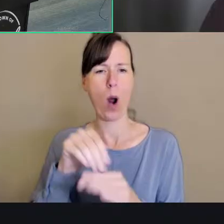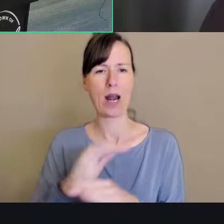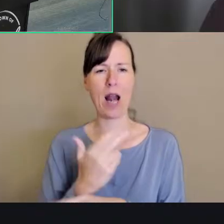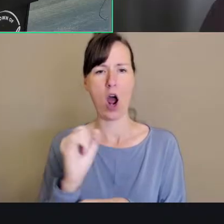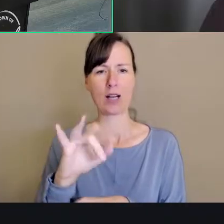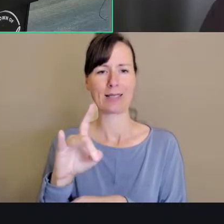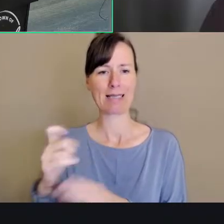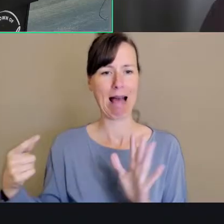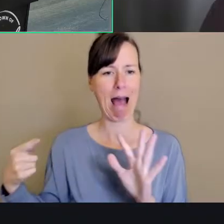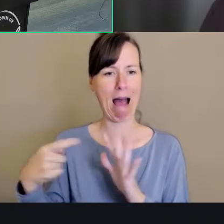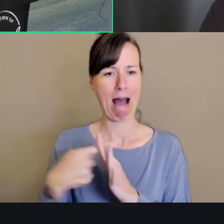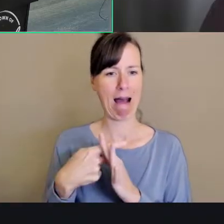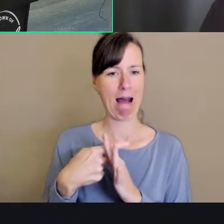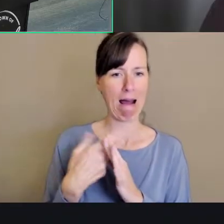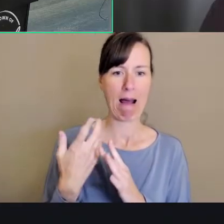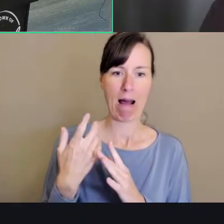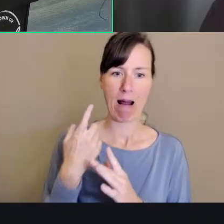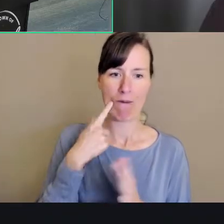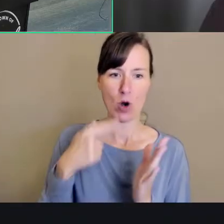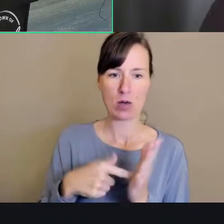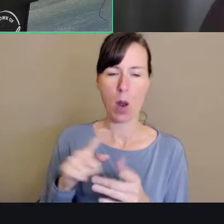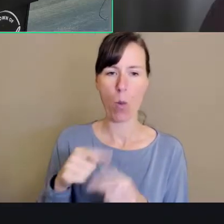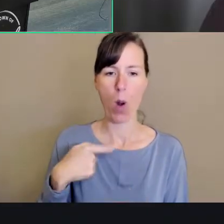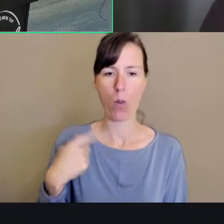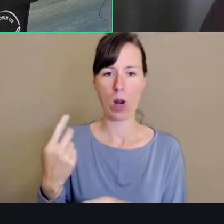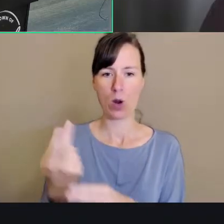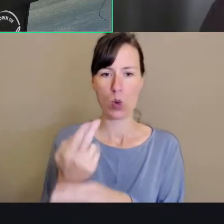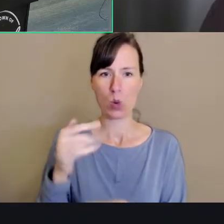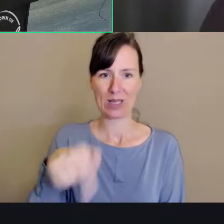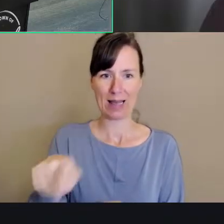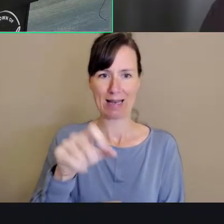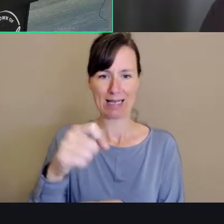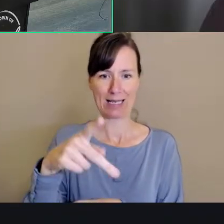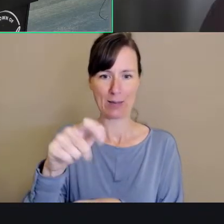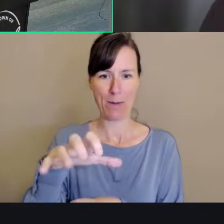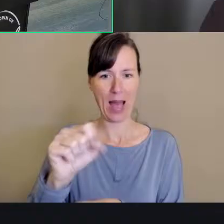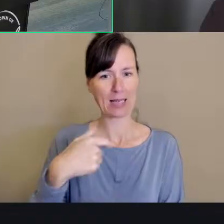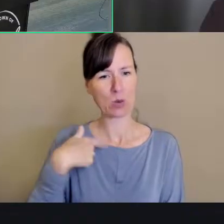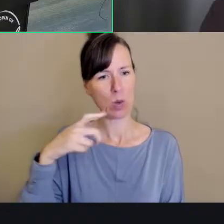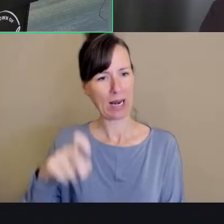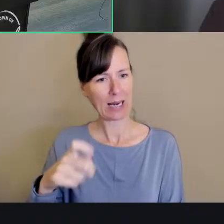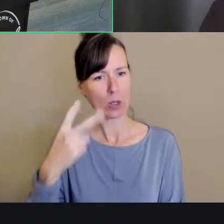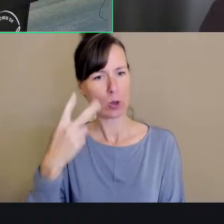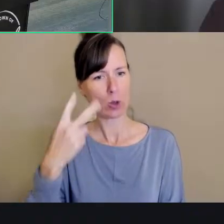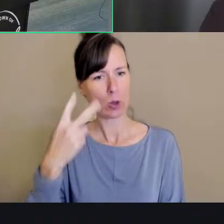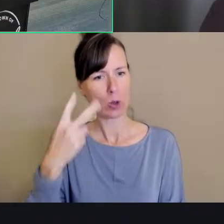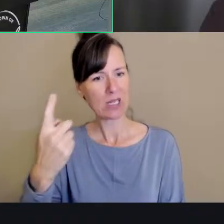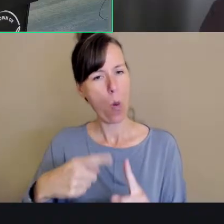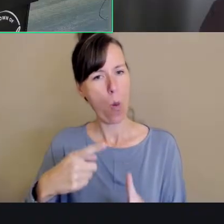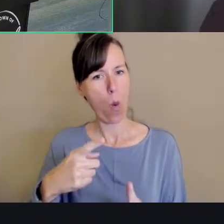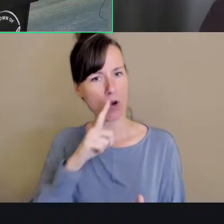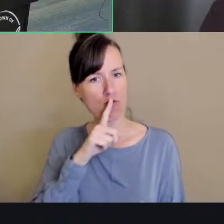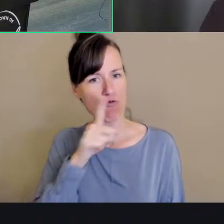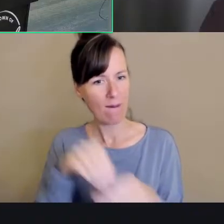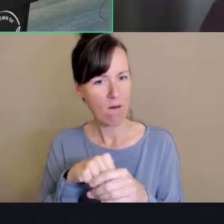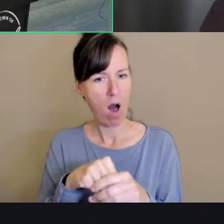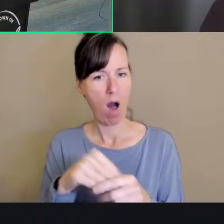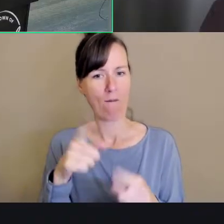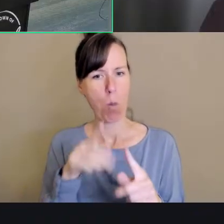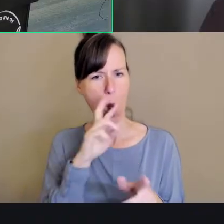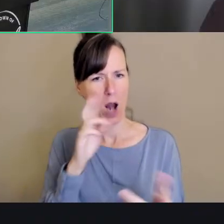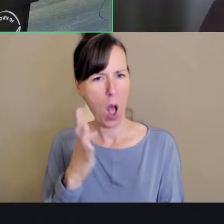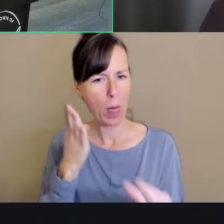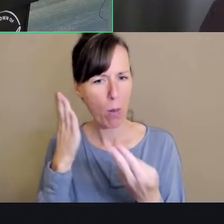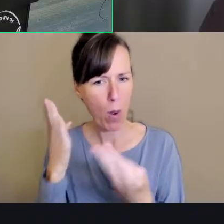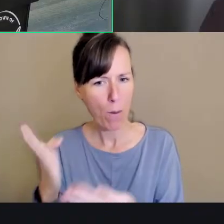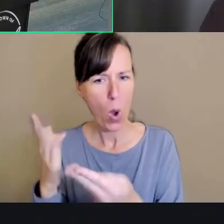what's involved, what are the proposals, and what's the backing for the proposals, and not under the overall